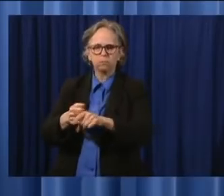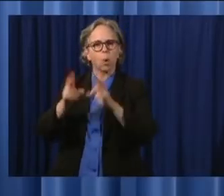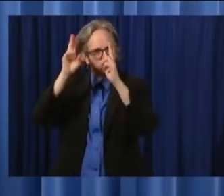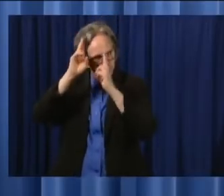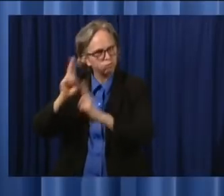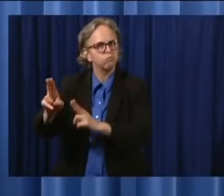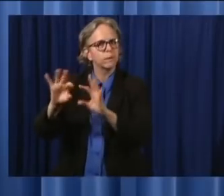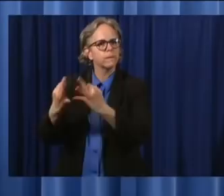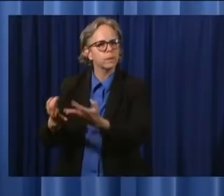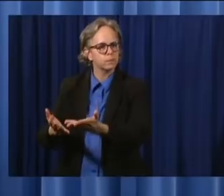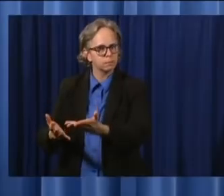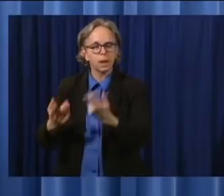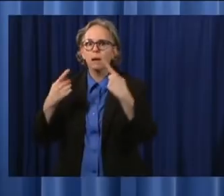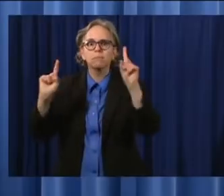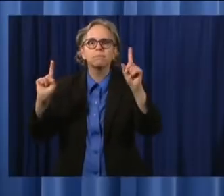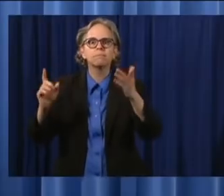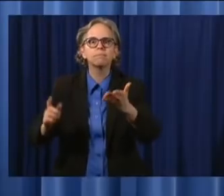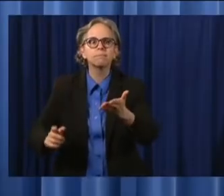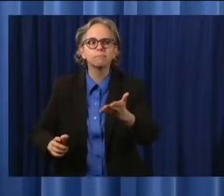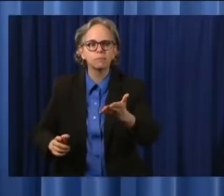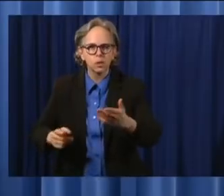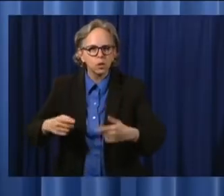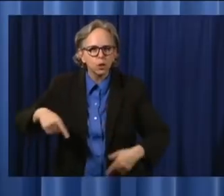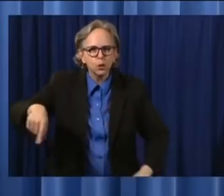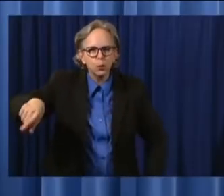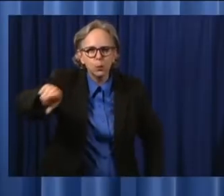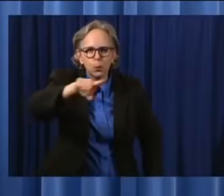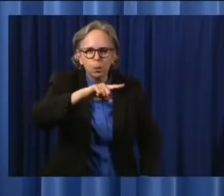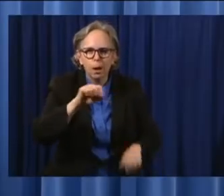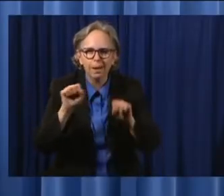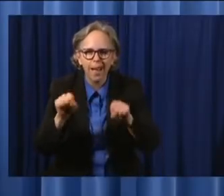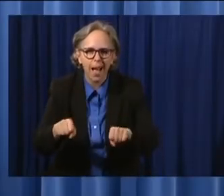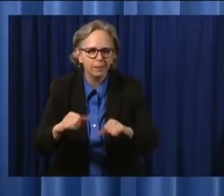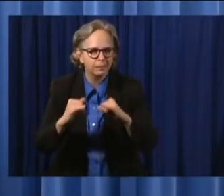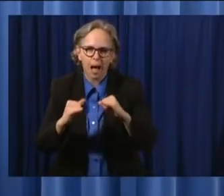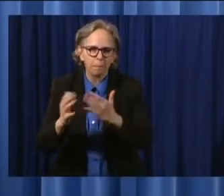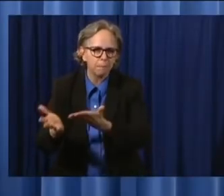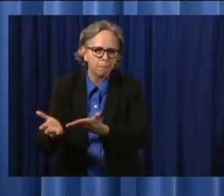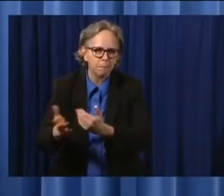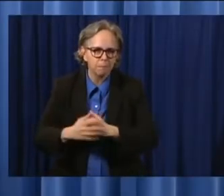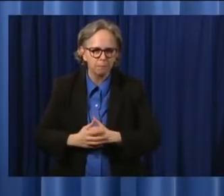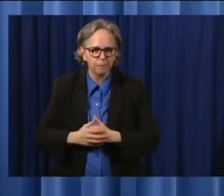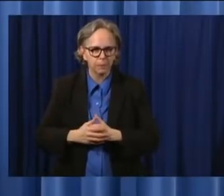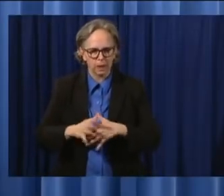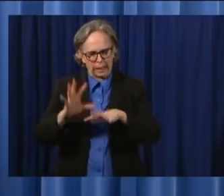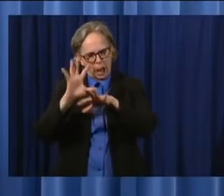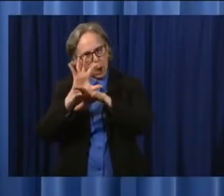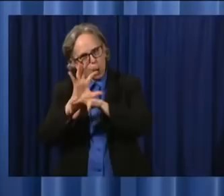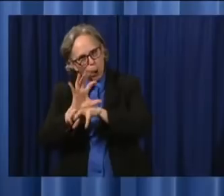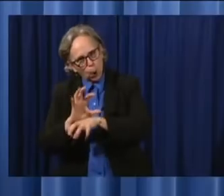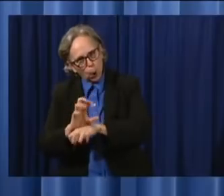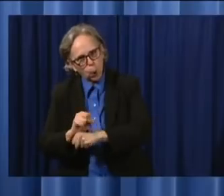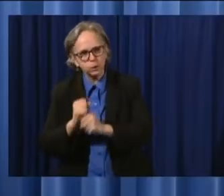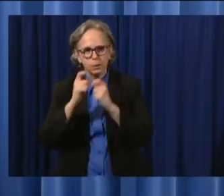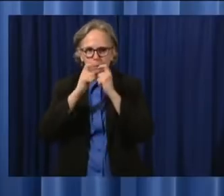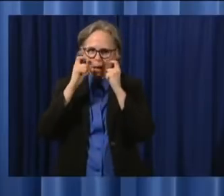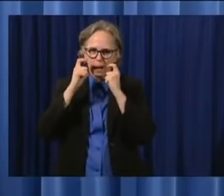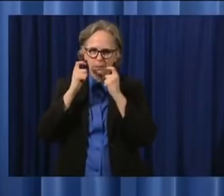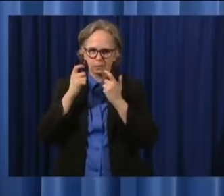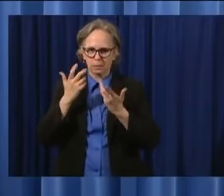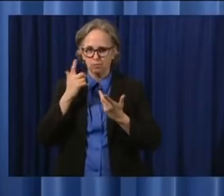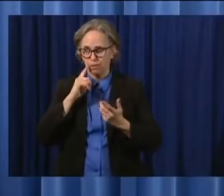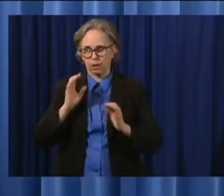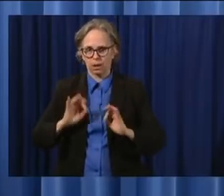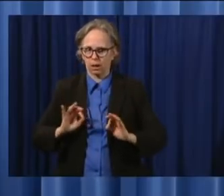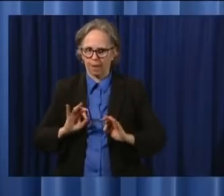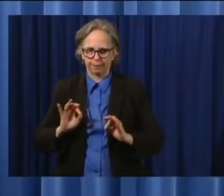can do, and I think as we get used to it and look at it as a small thing that we can do that doesn't take a lot of effort, I think you're going to see more